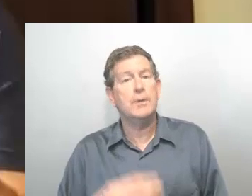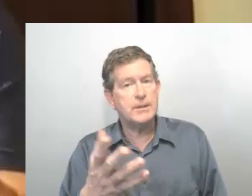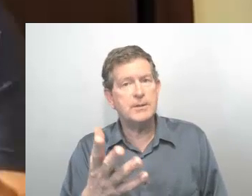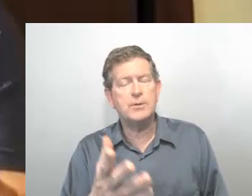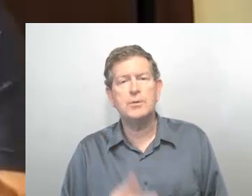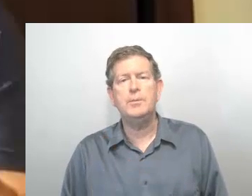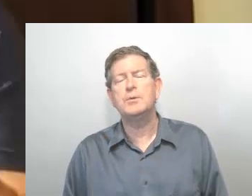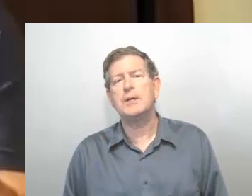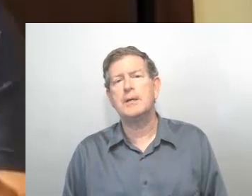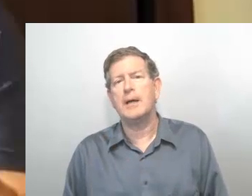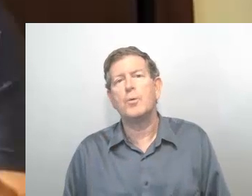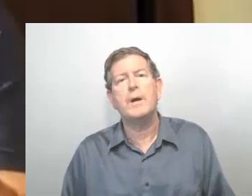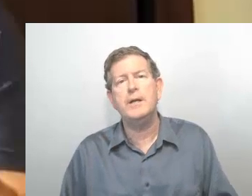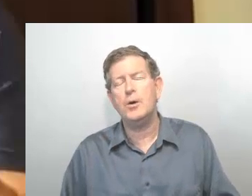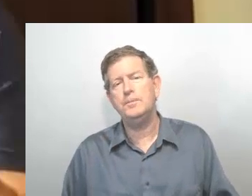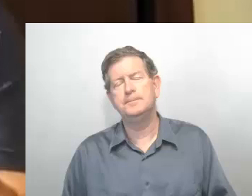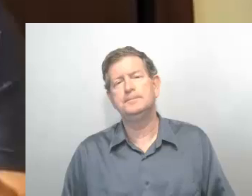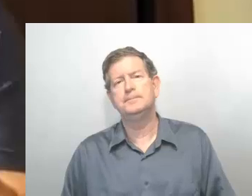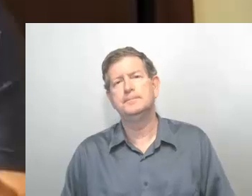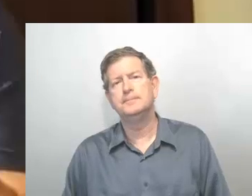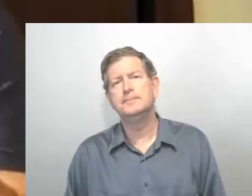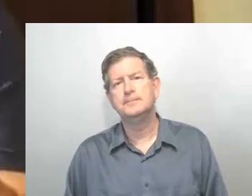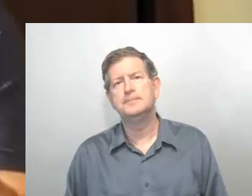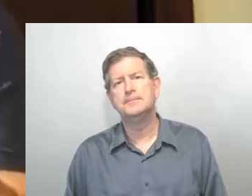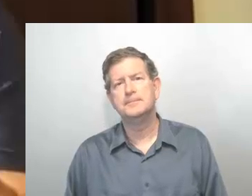Do you listen to music on the radio?